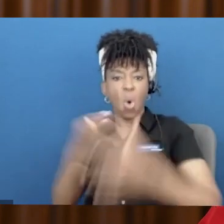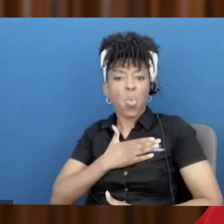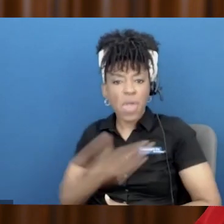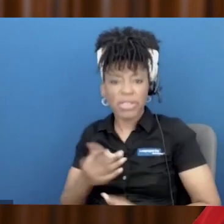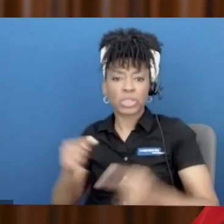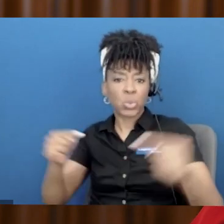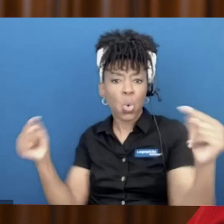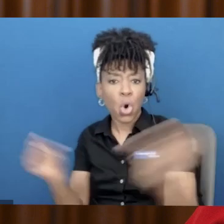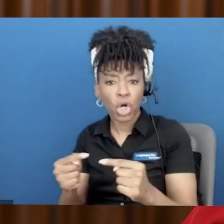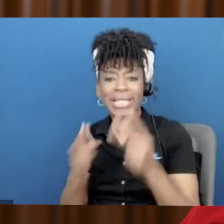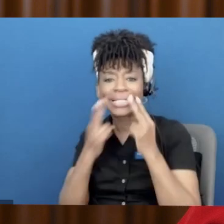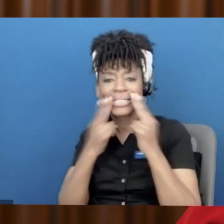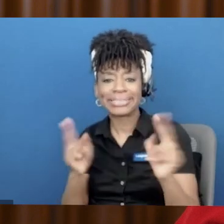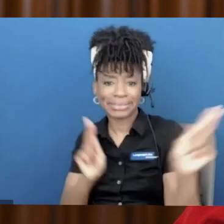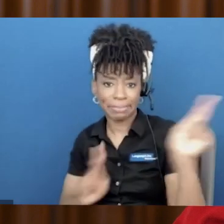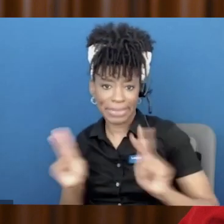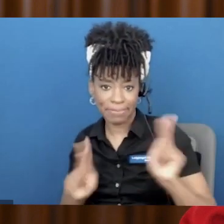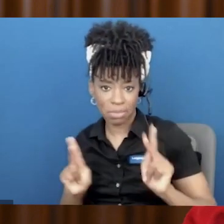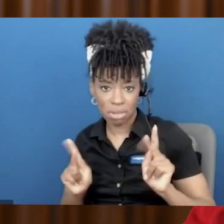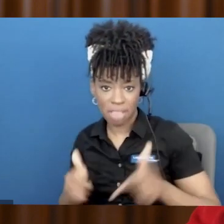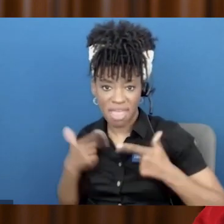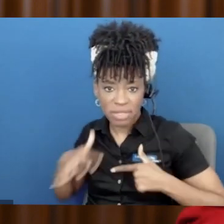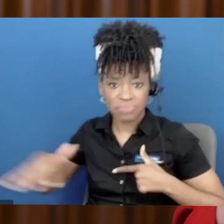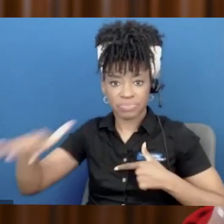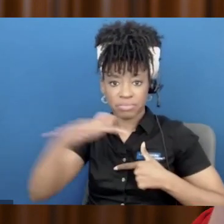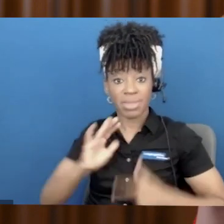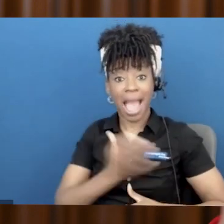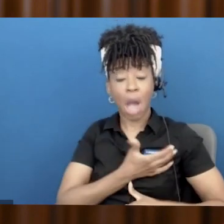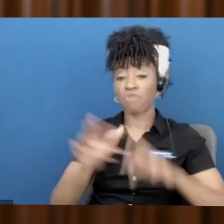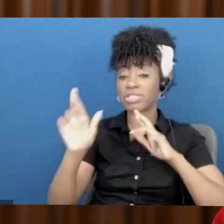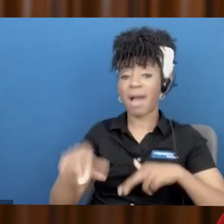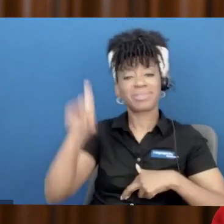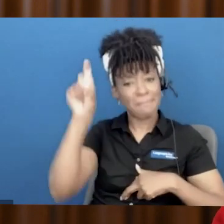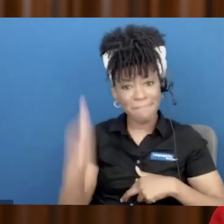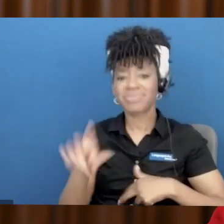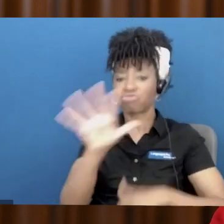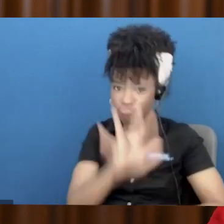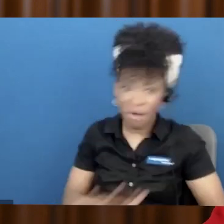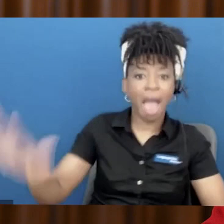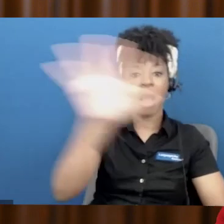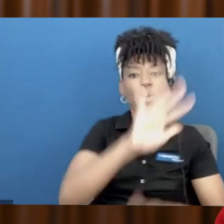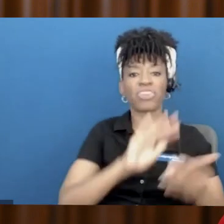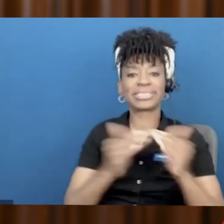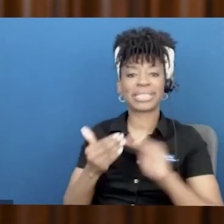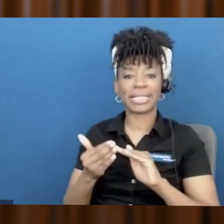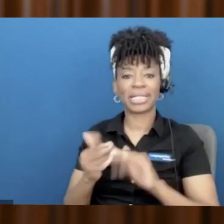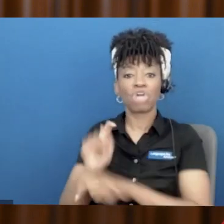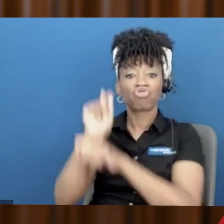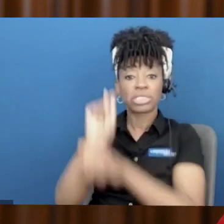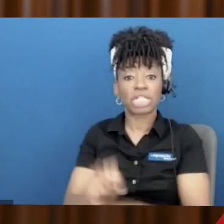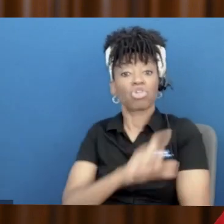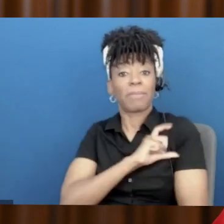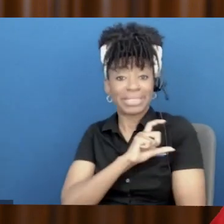or innocent bystanders in the process. Our response must also be citywide. Traditional policing is an important